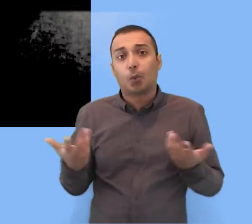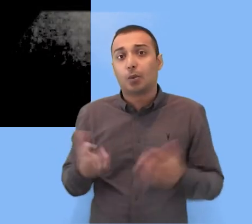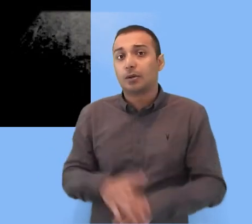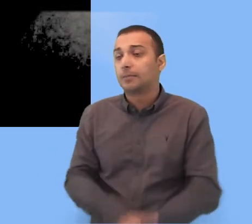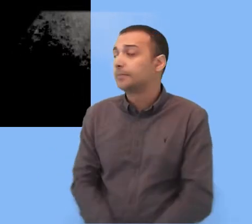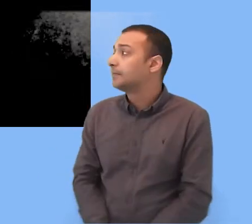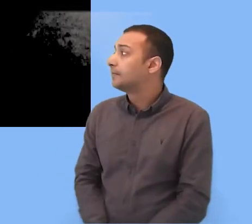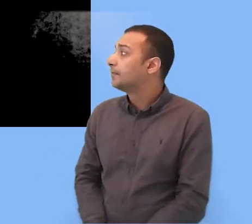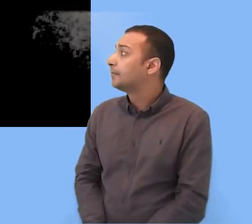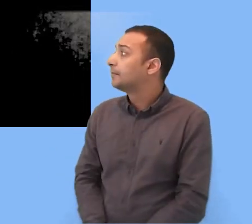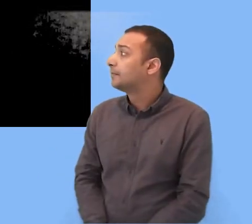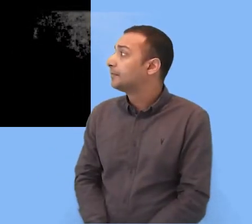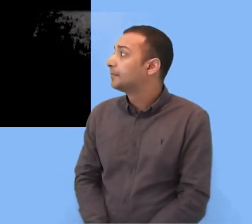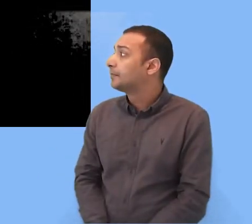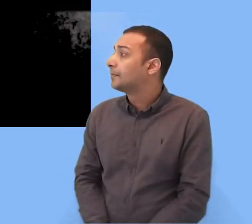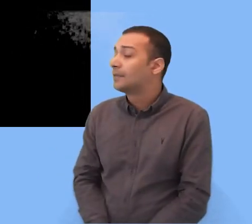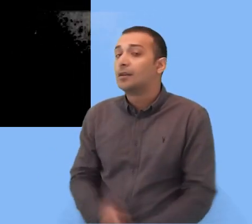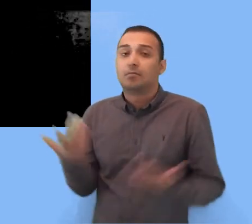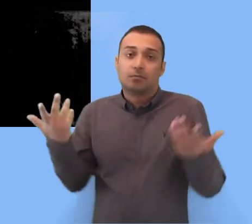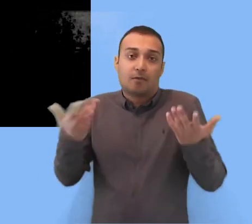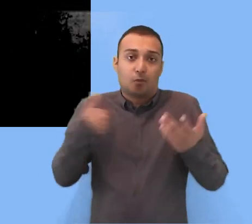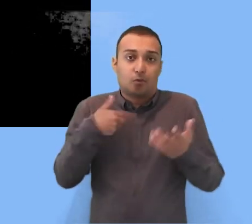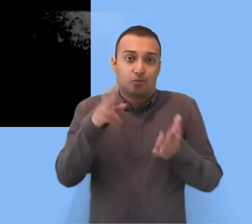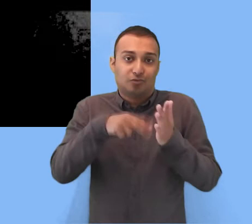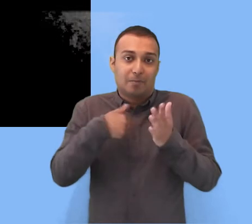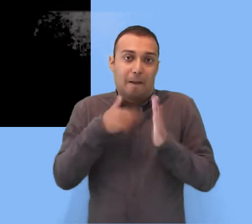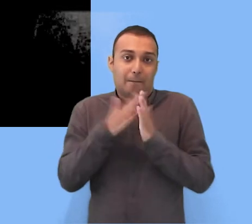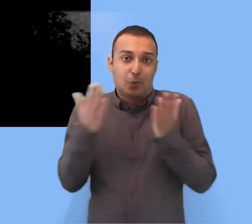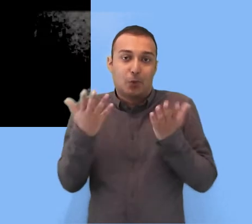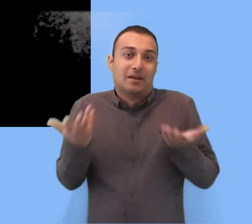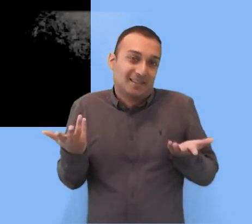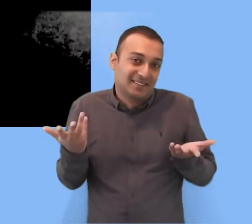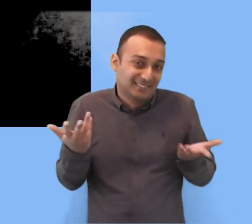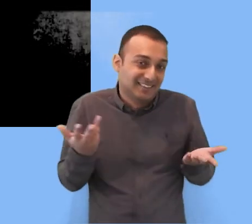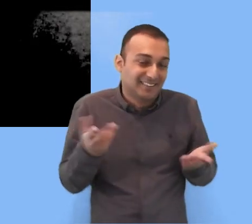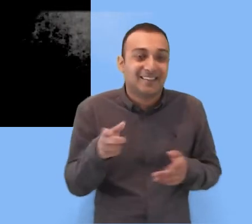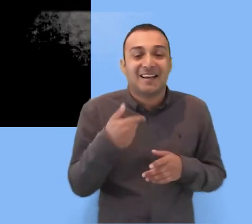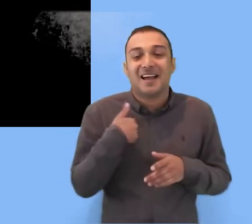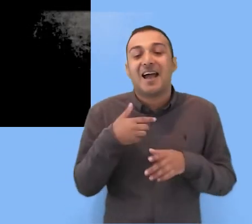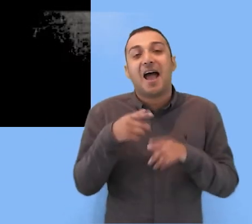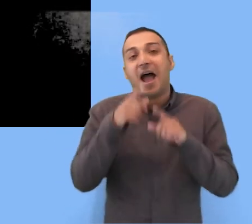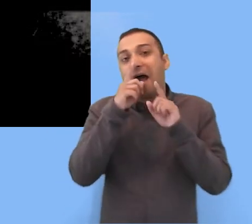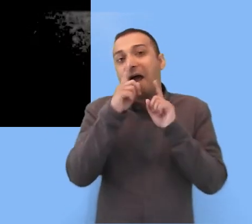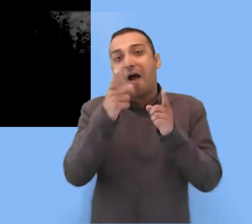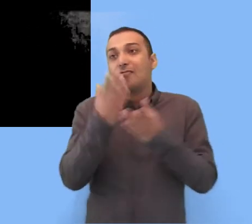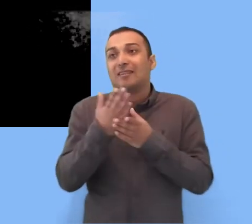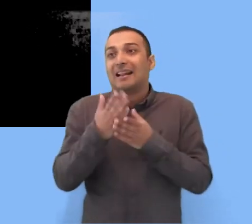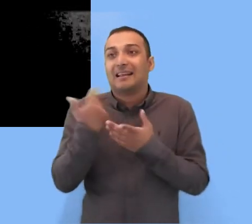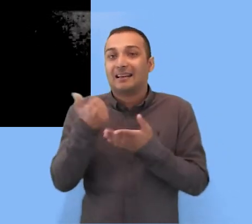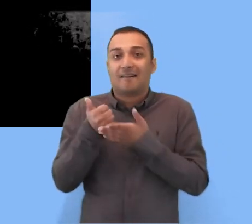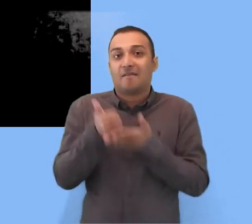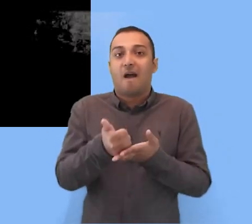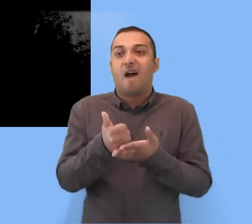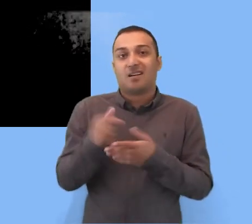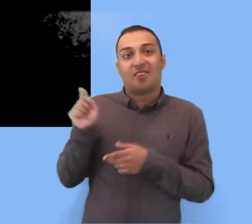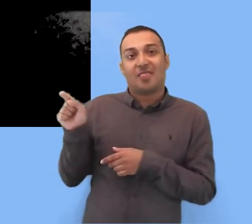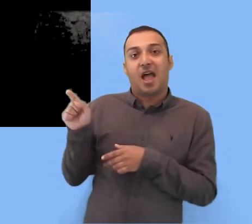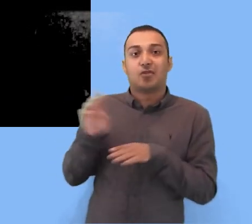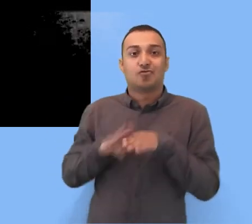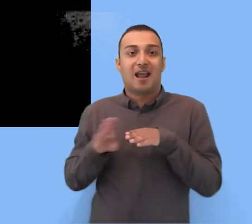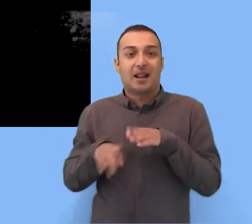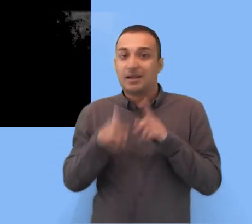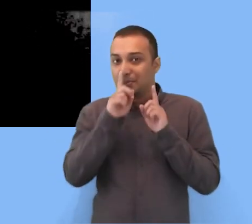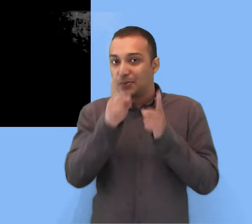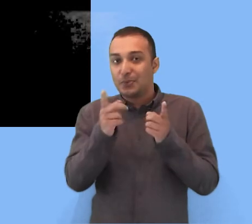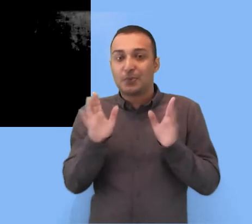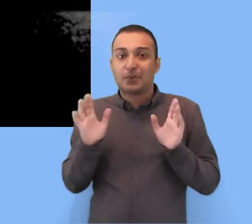I think what you need to be doing, I'm not able to endorse any particular form of training, but I think one of the things you need to be doing is